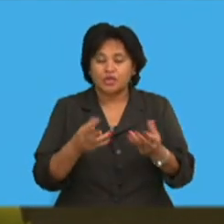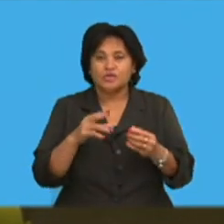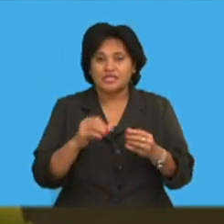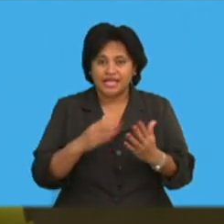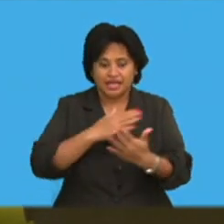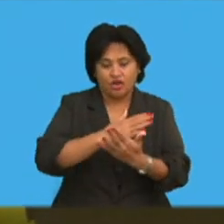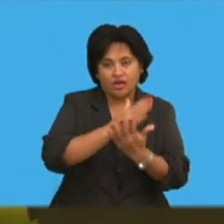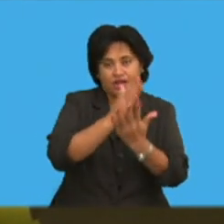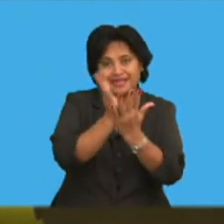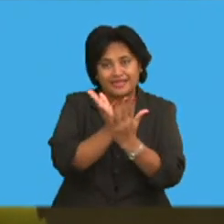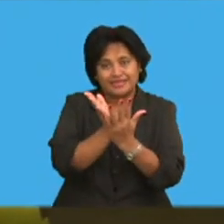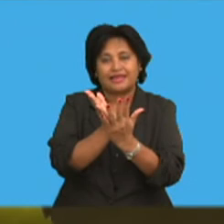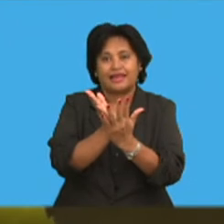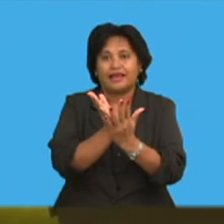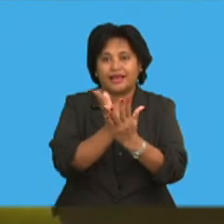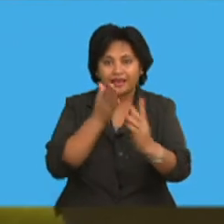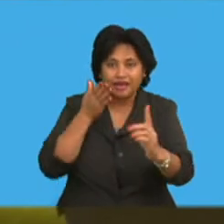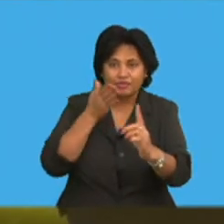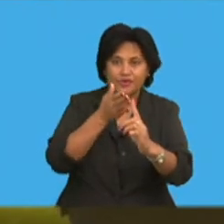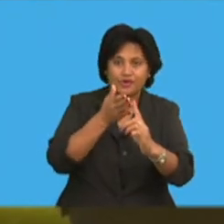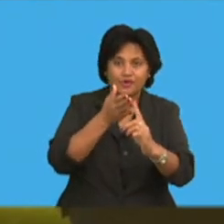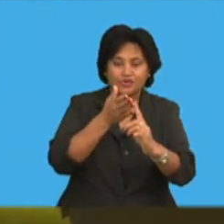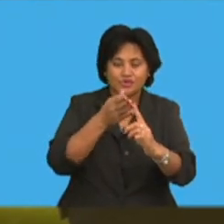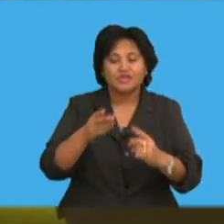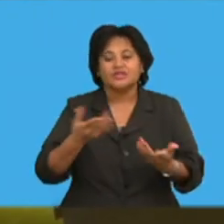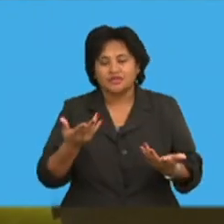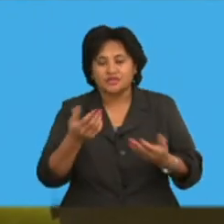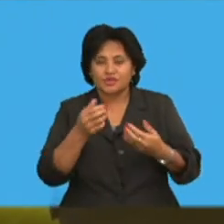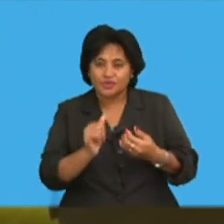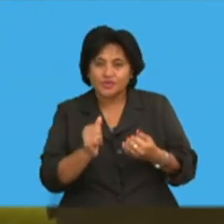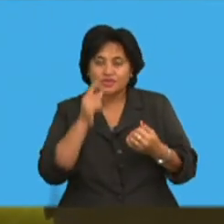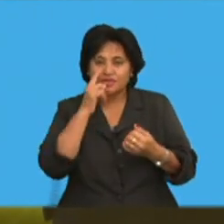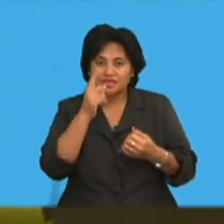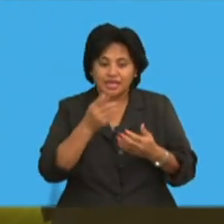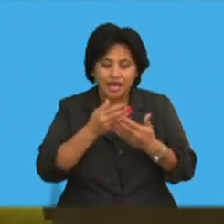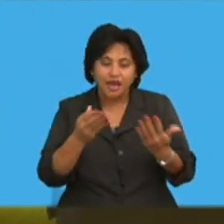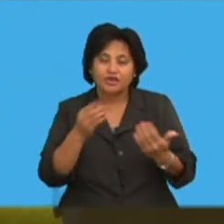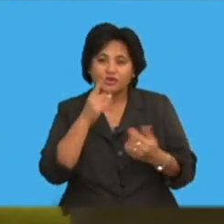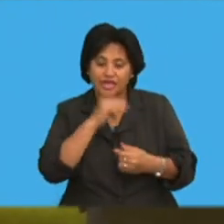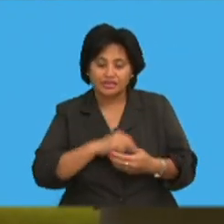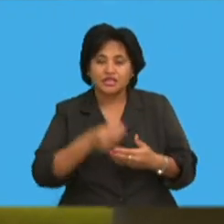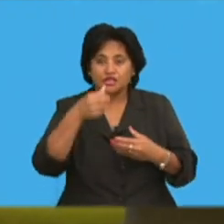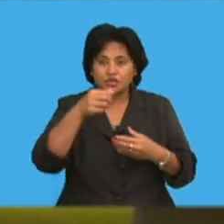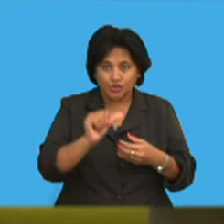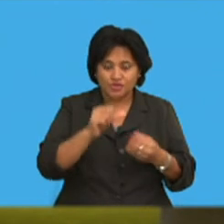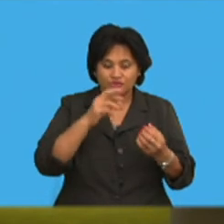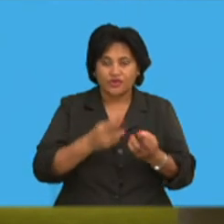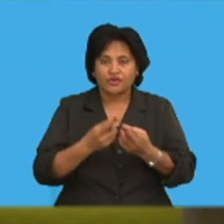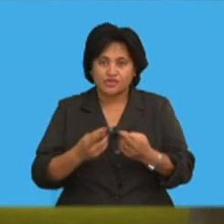that will establish a new investment regime that whilst being attractive to investment is also